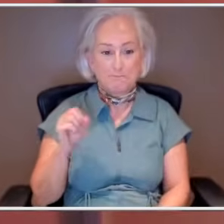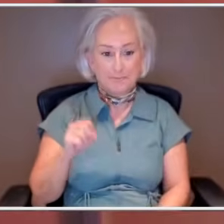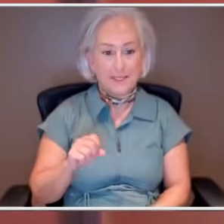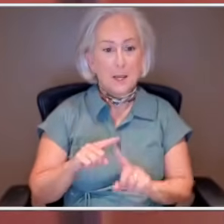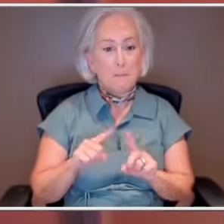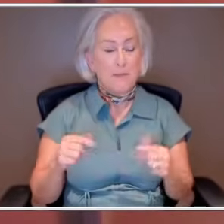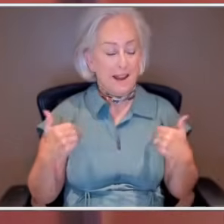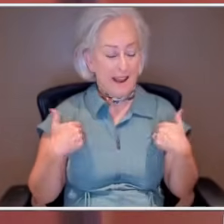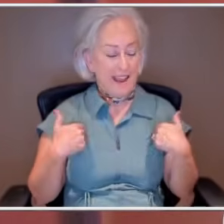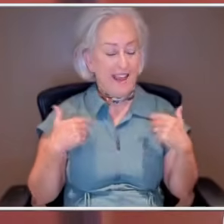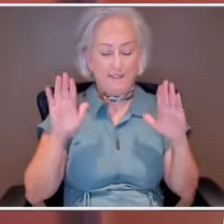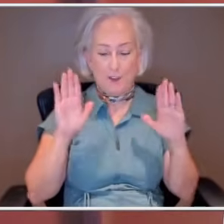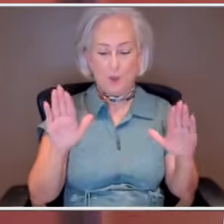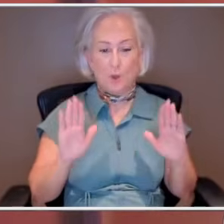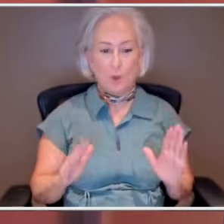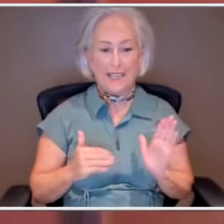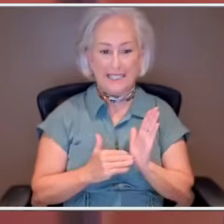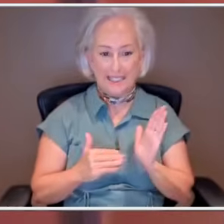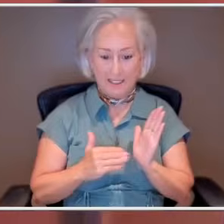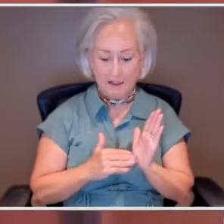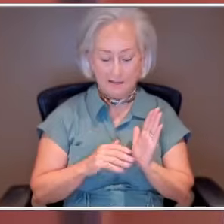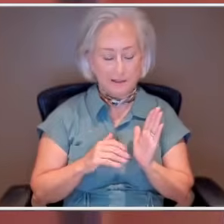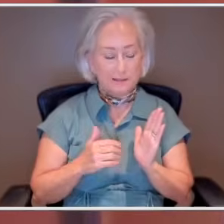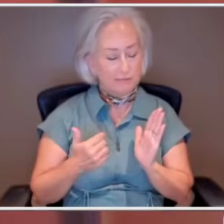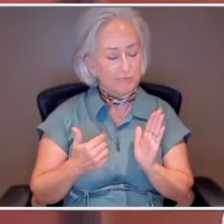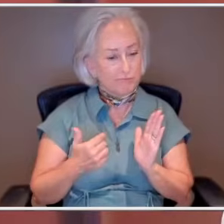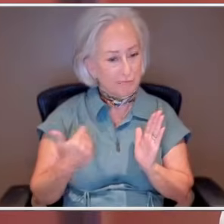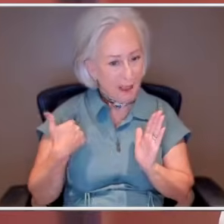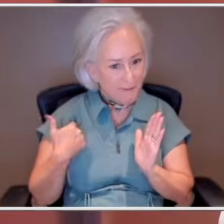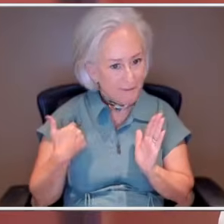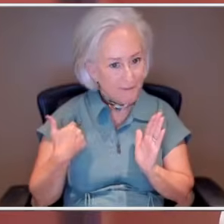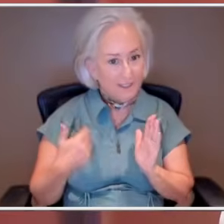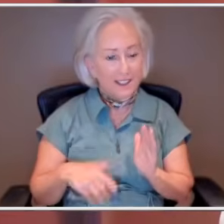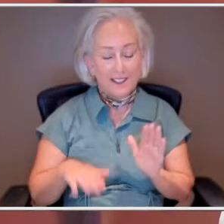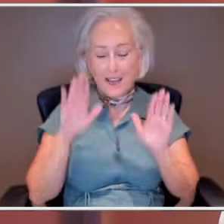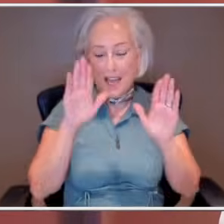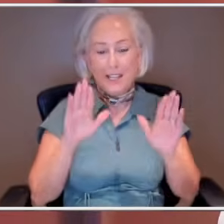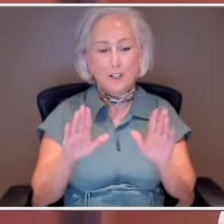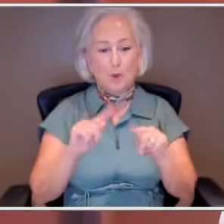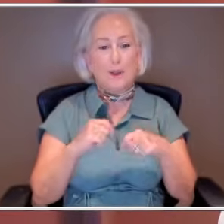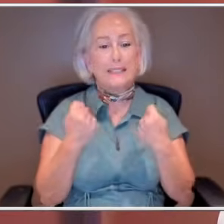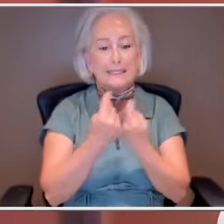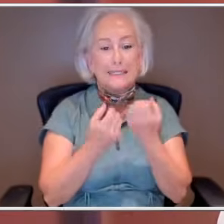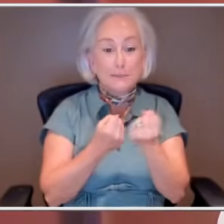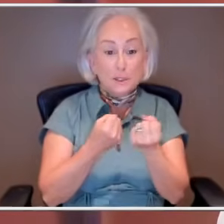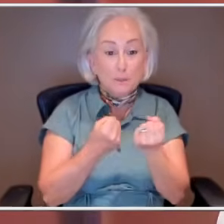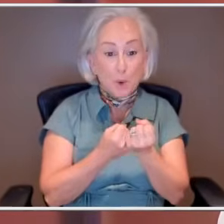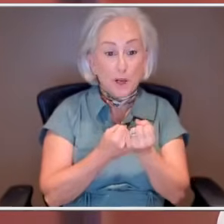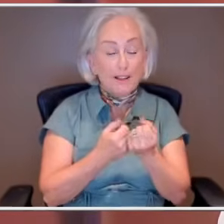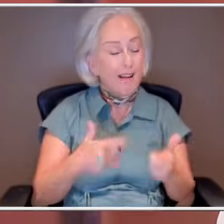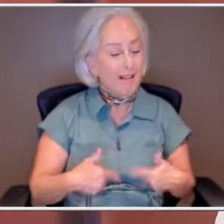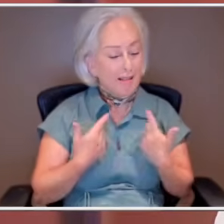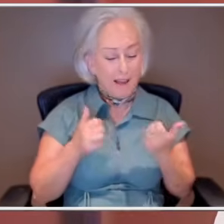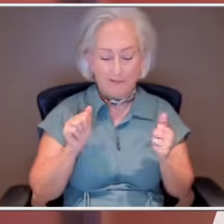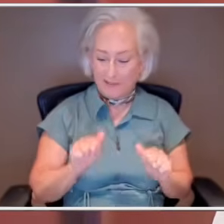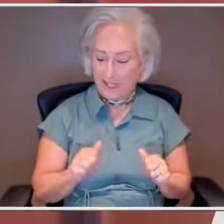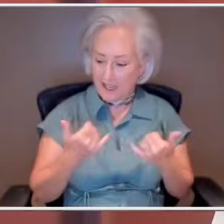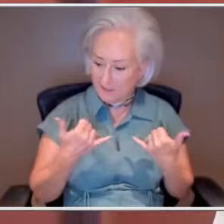do and a great team behind you, that anything is possible and life can still progress and things can get better.